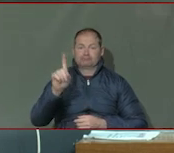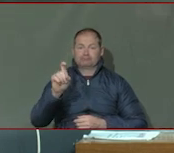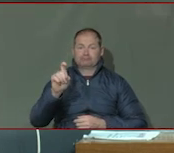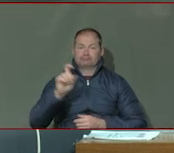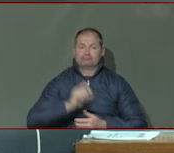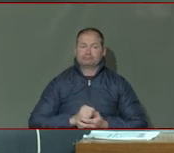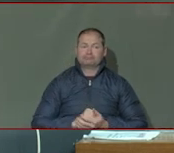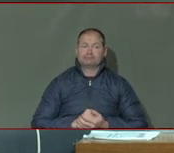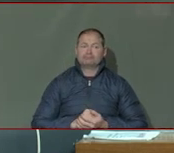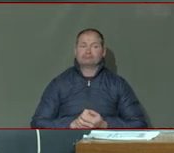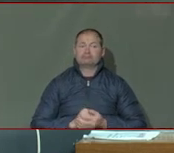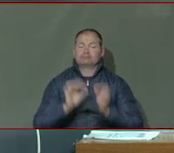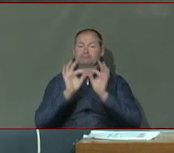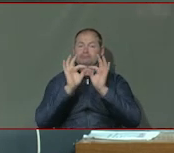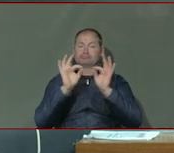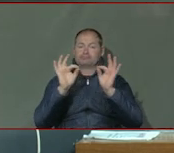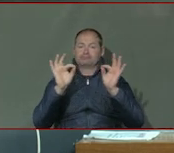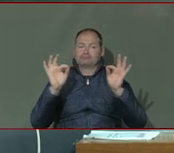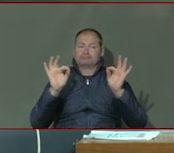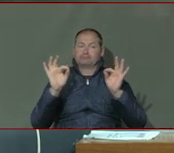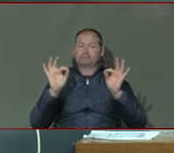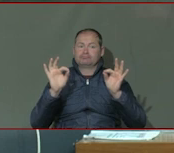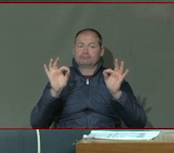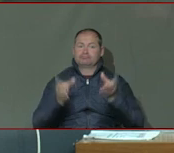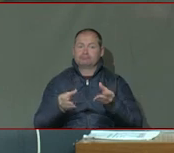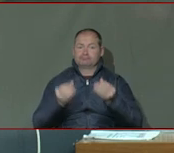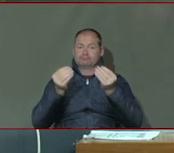determine the equation of a tangent